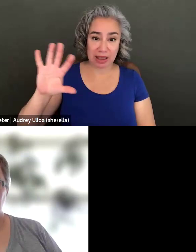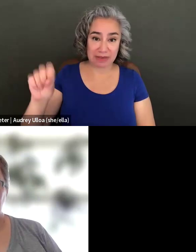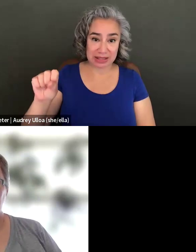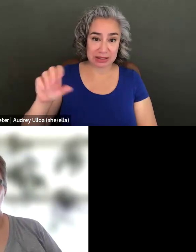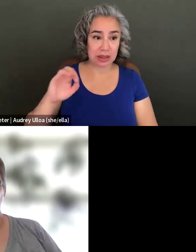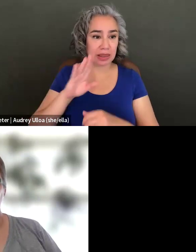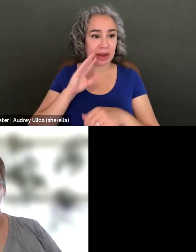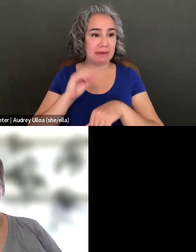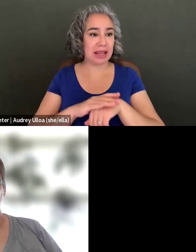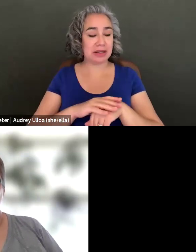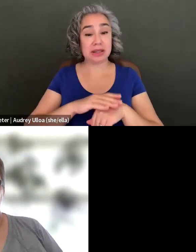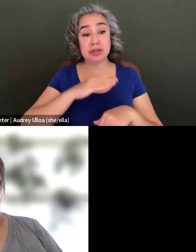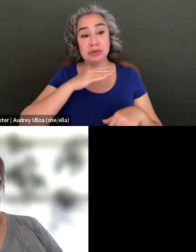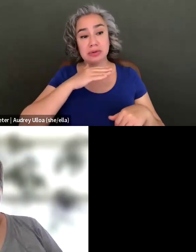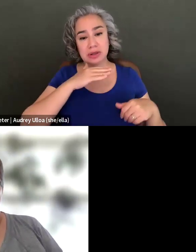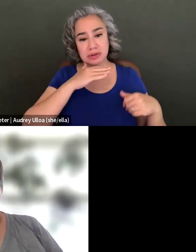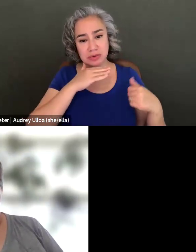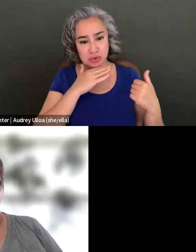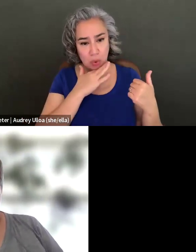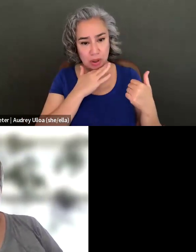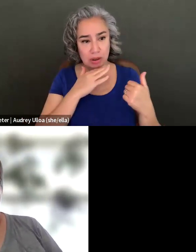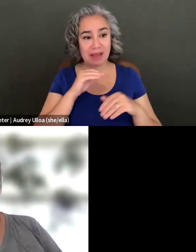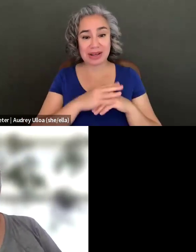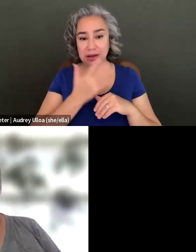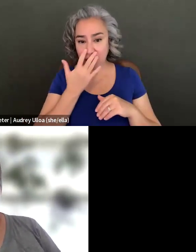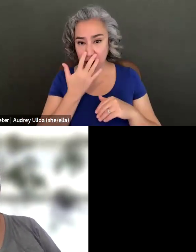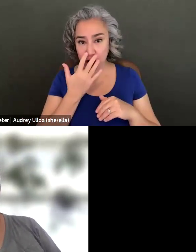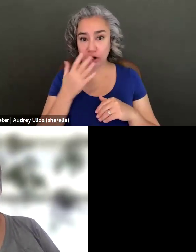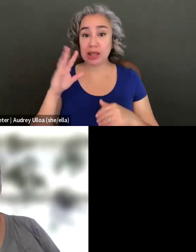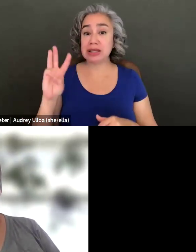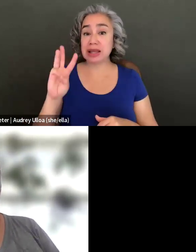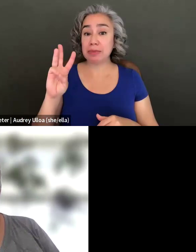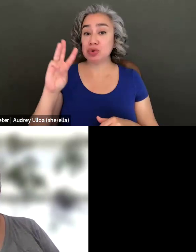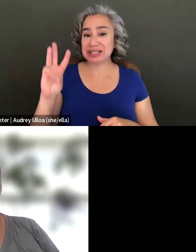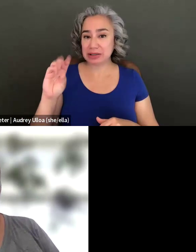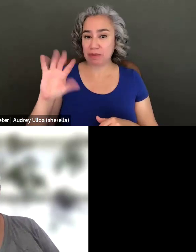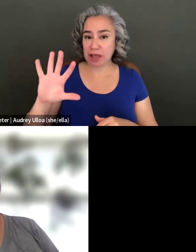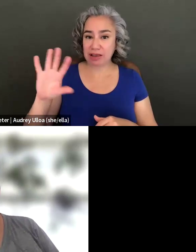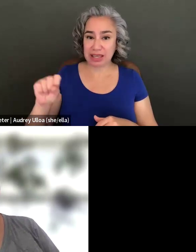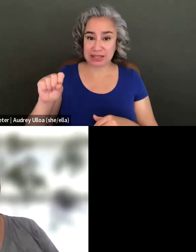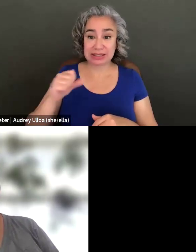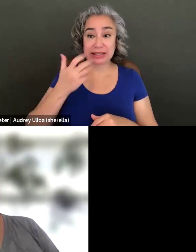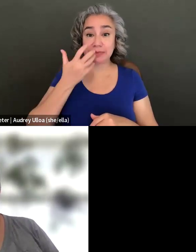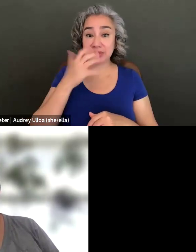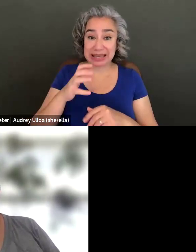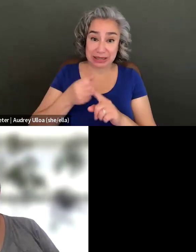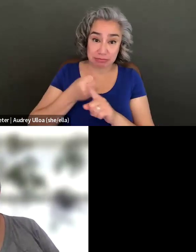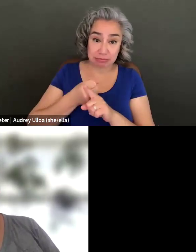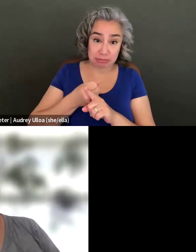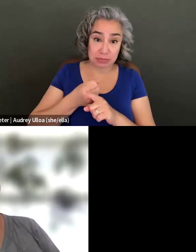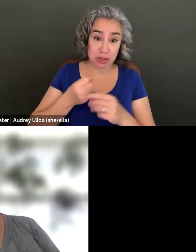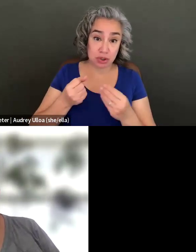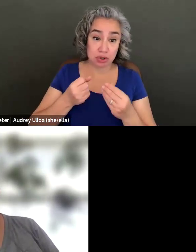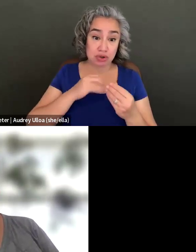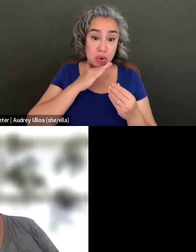affected color in W605S. Specifically, W605S heat conditioned soil had a significant impact on